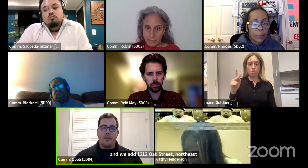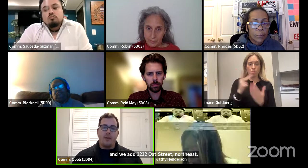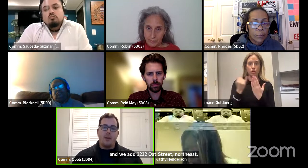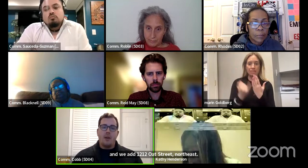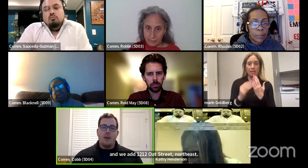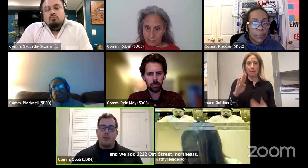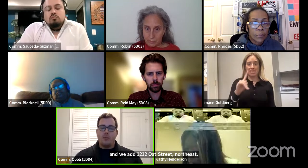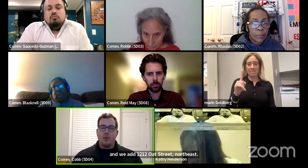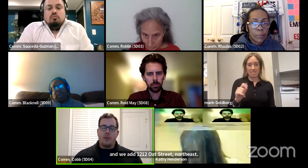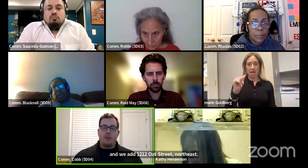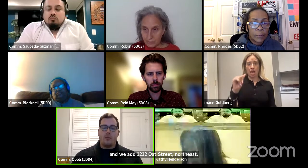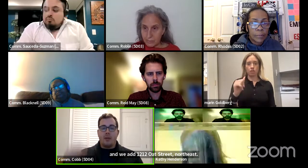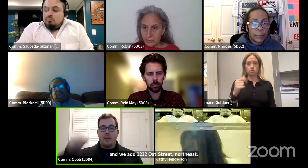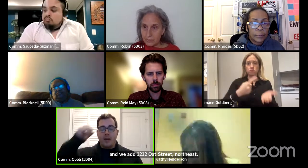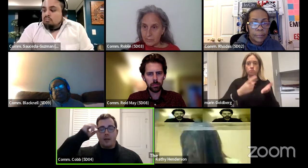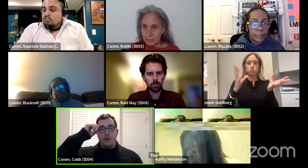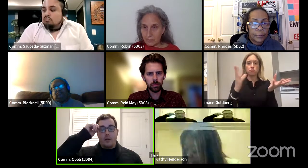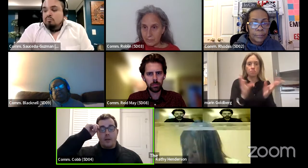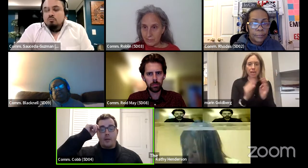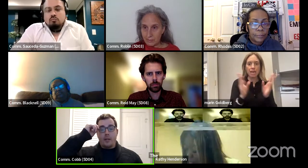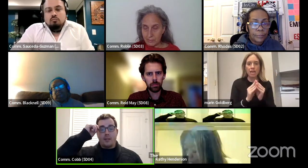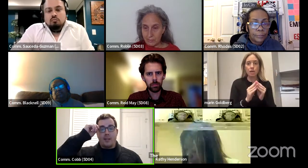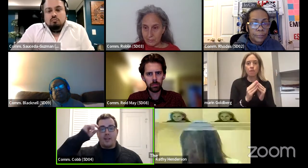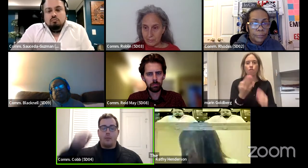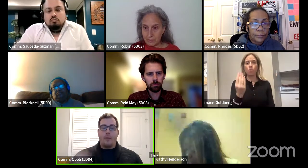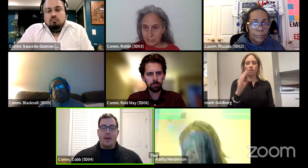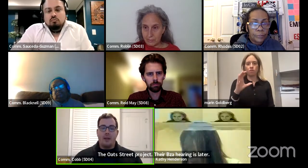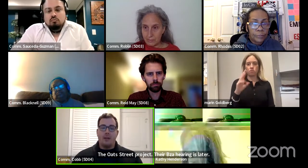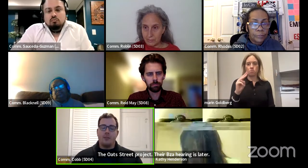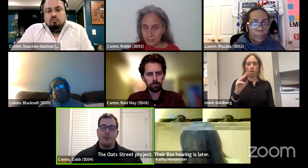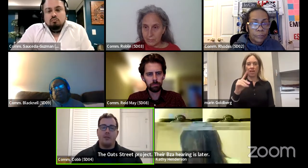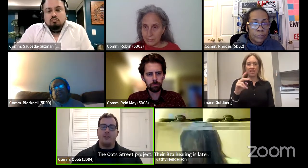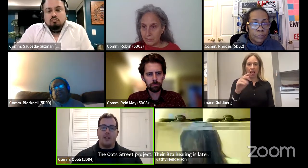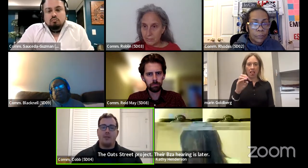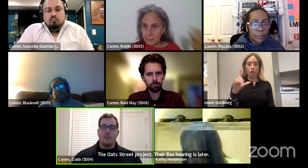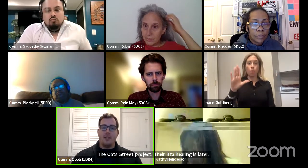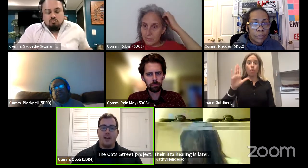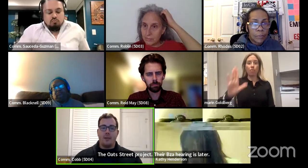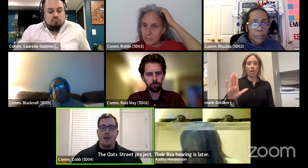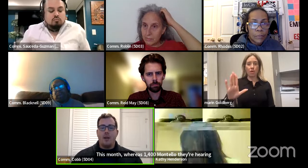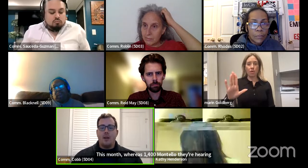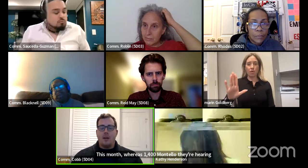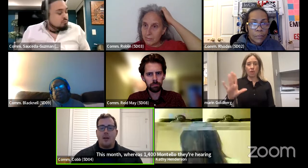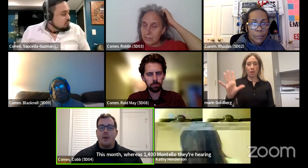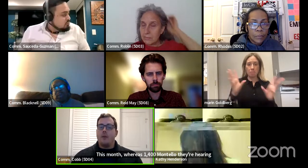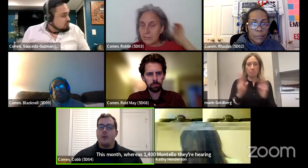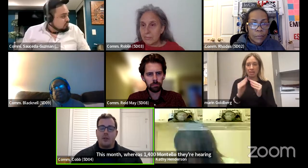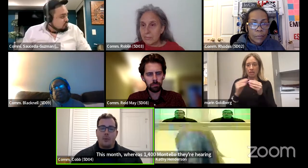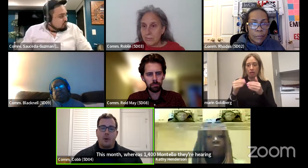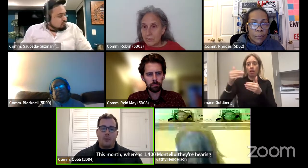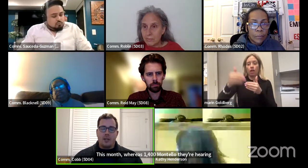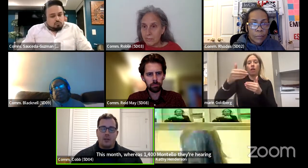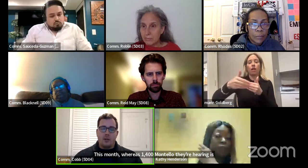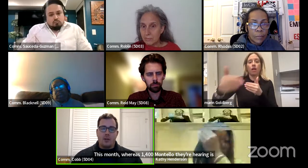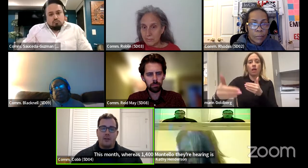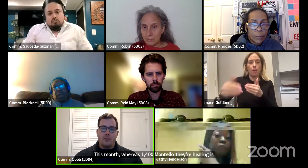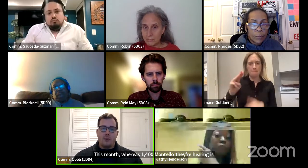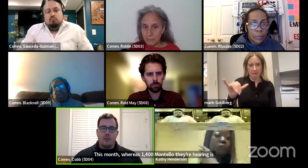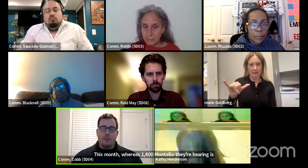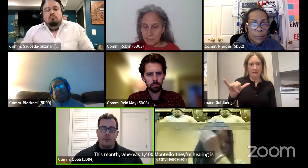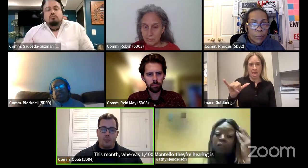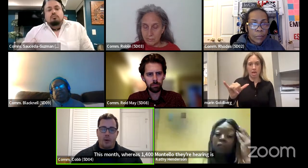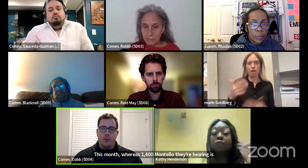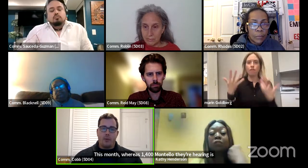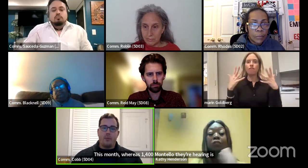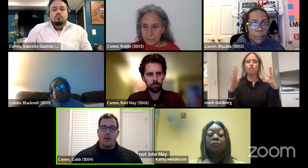later this month, whereas 1400 Montello, their hearing is not until May, so we do still have some time. I've already spoken with the